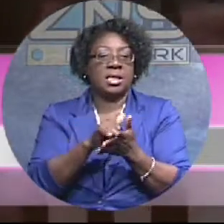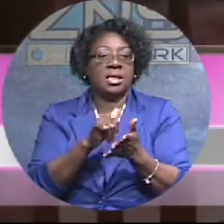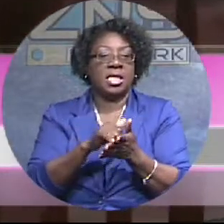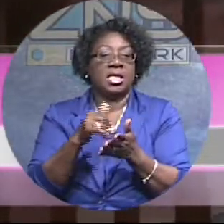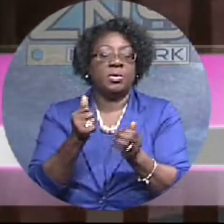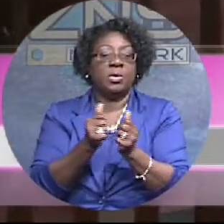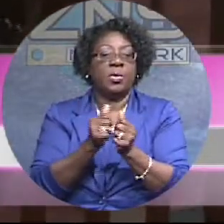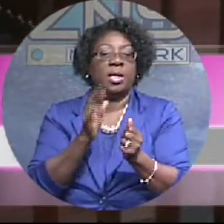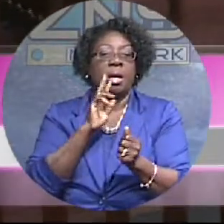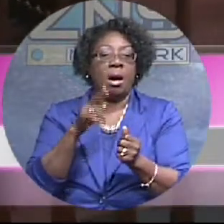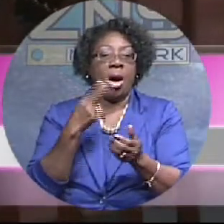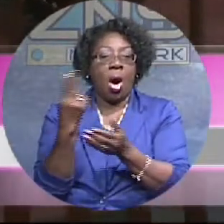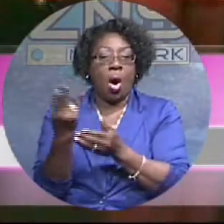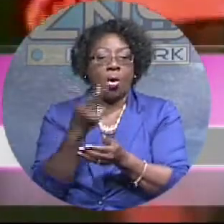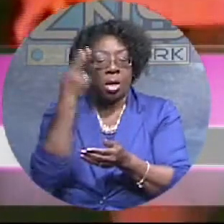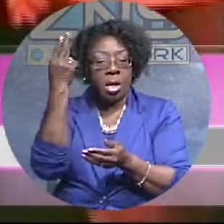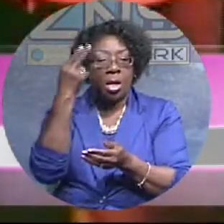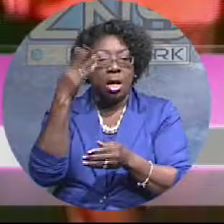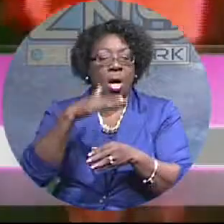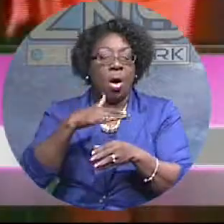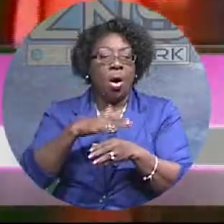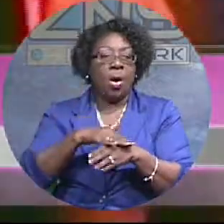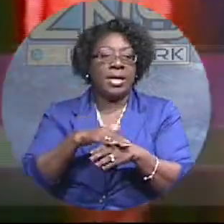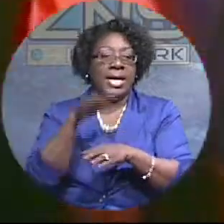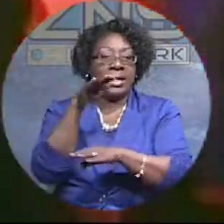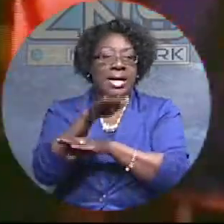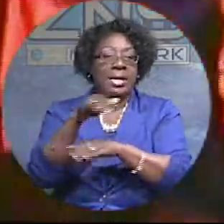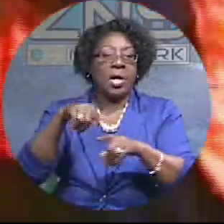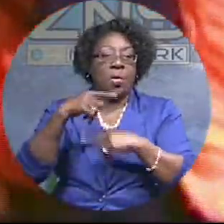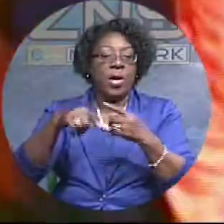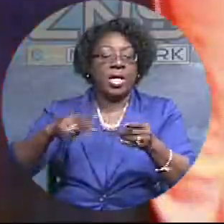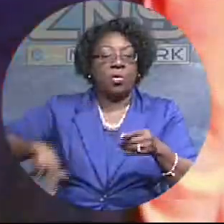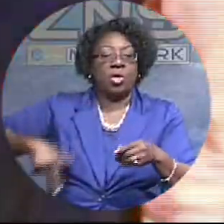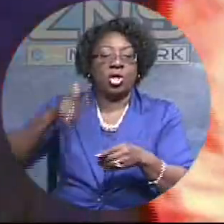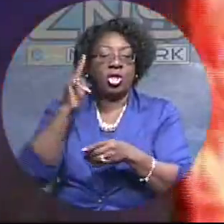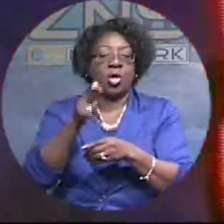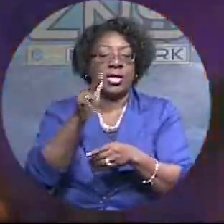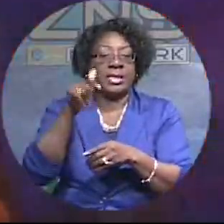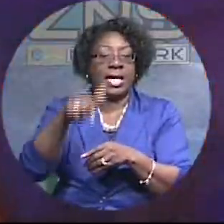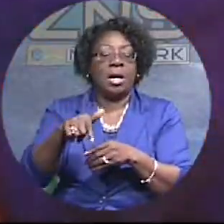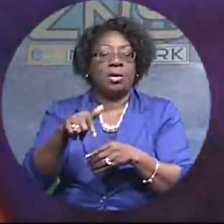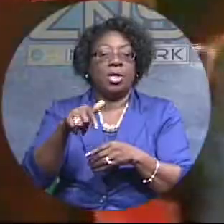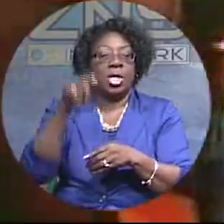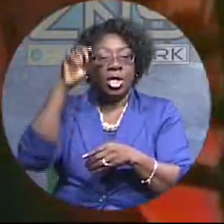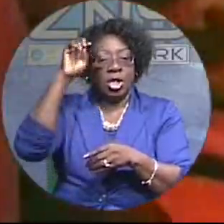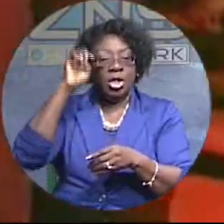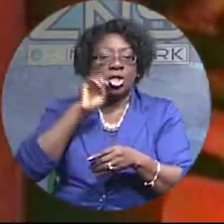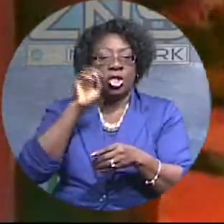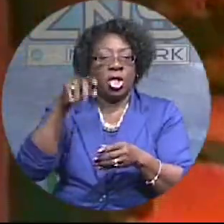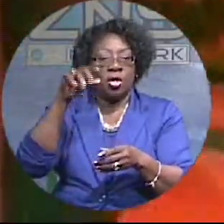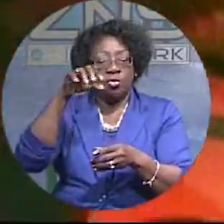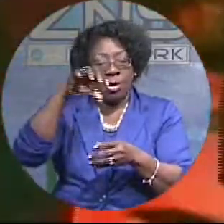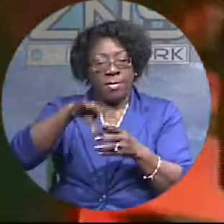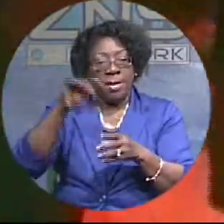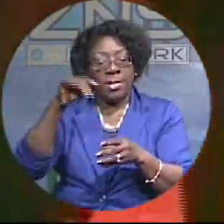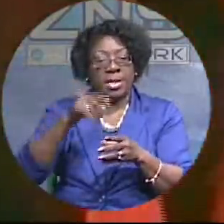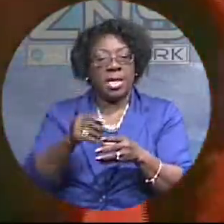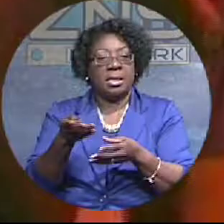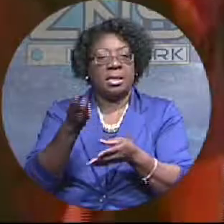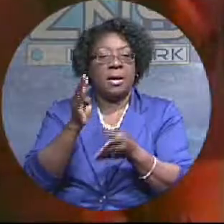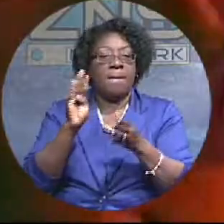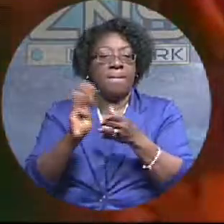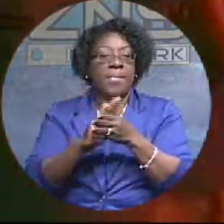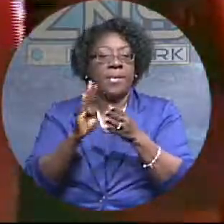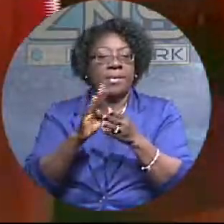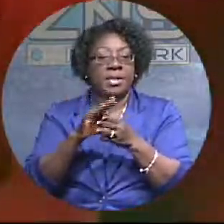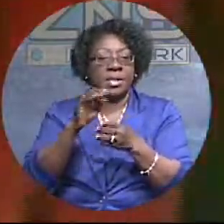uncle on that fateful night on February 17th of last year when he was gunned down. She recalled that the banker picked her up around 7 p.m.